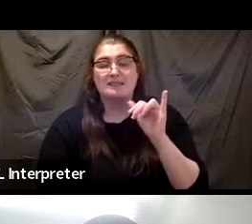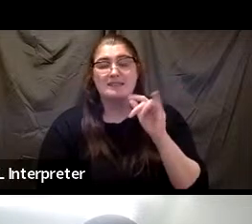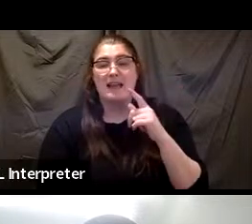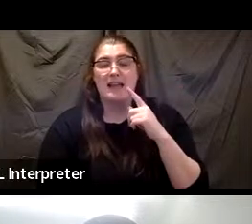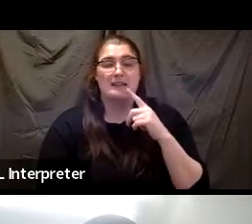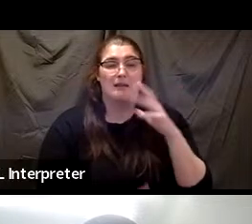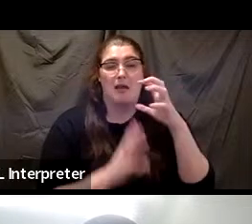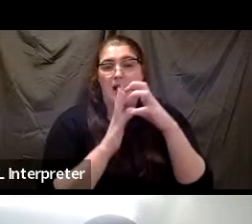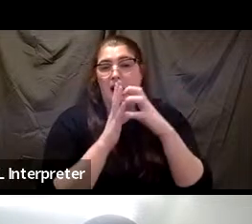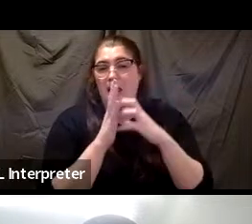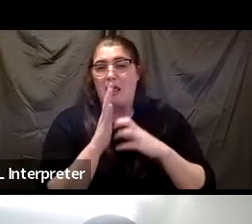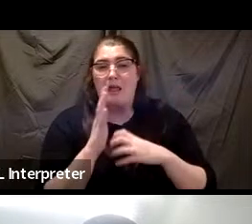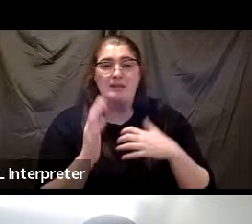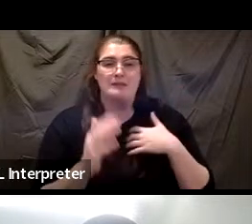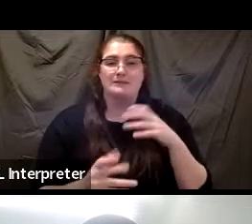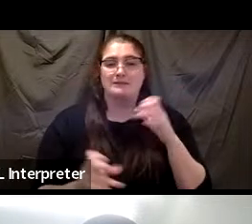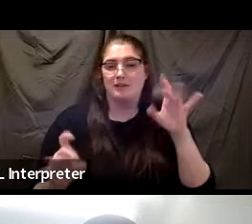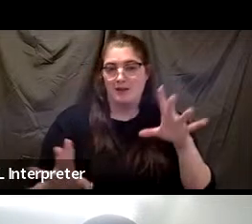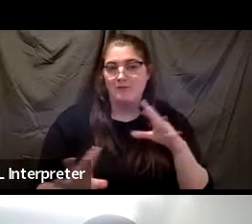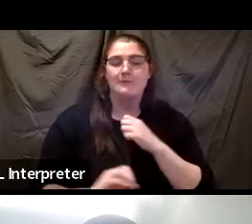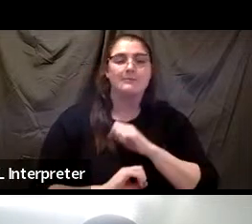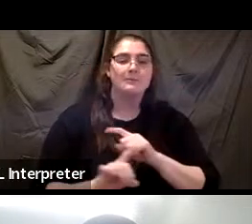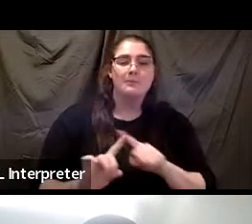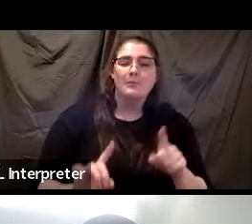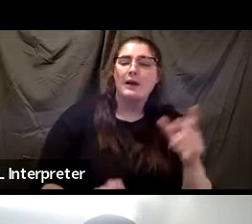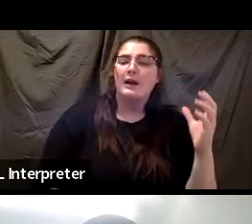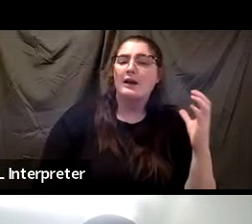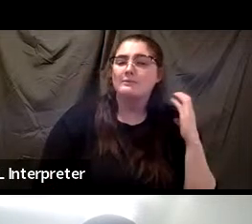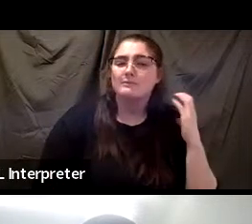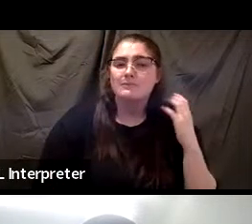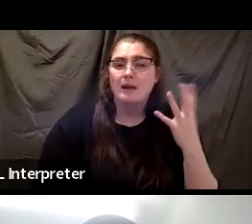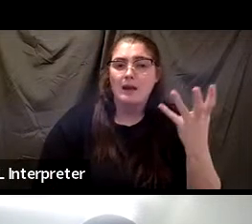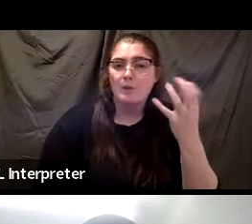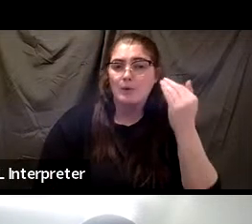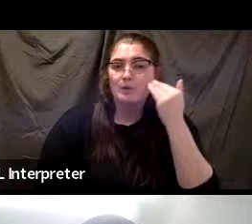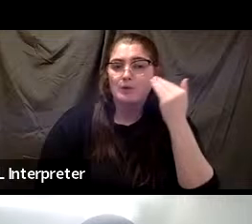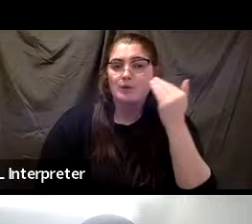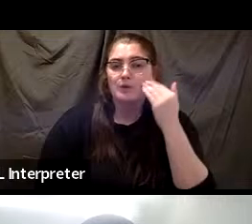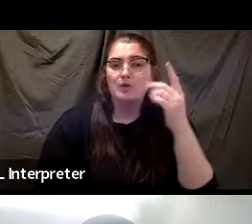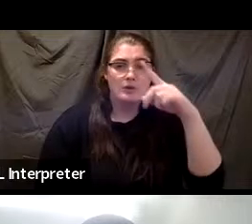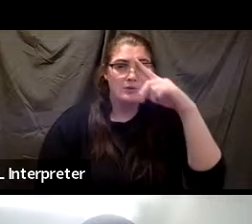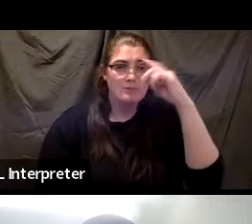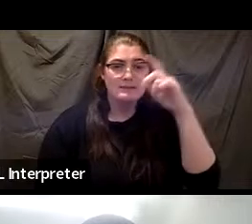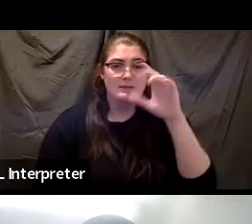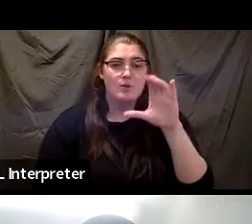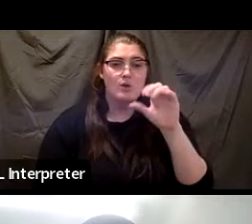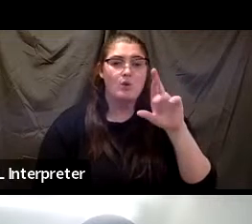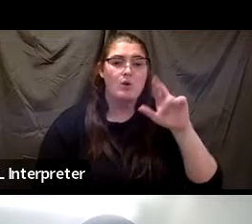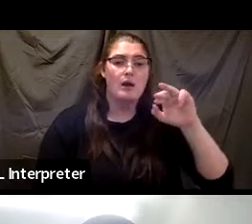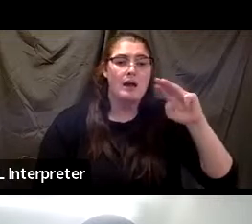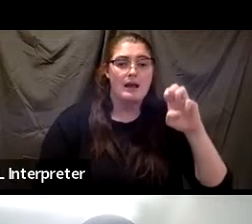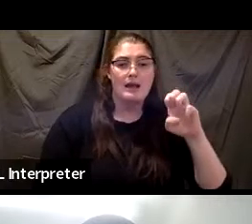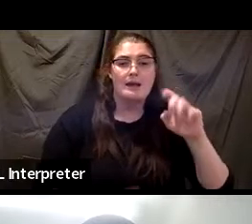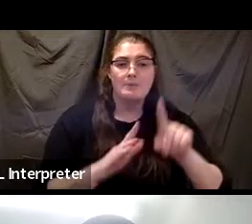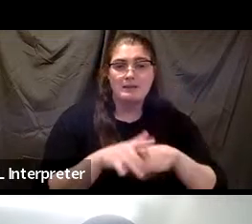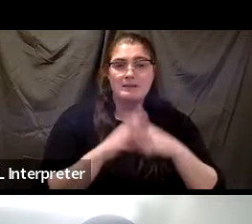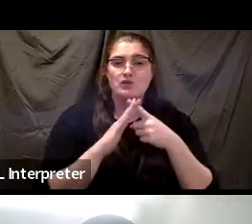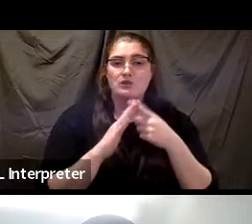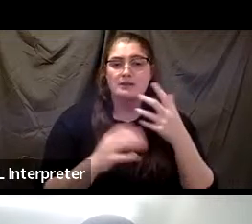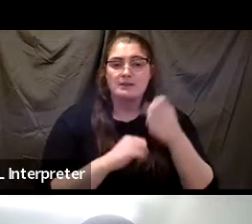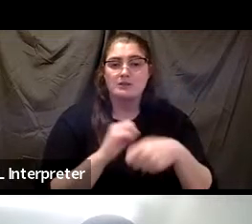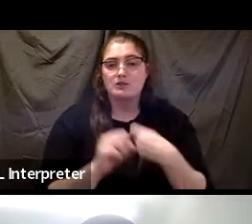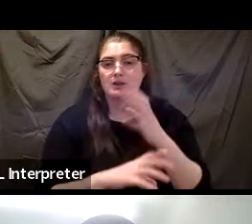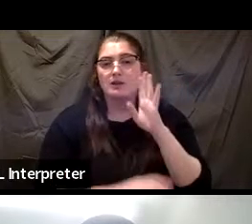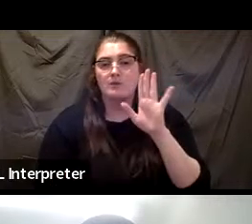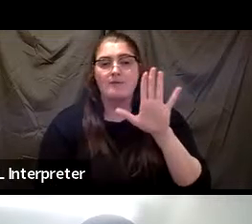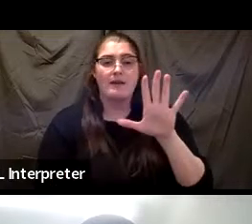chalkboard. Captain, I wanted to know, is there going to be a summer crime initiative this year? And if so, will